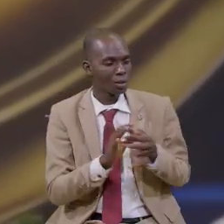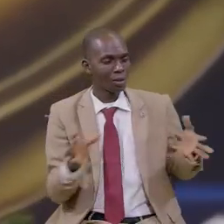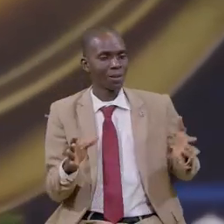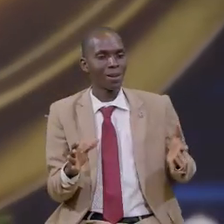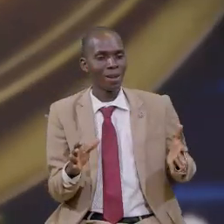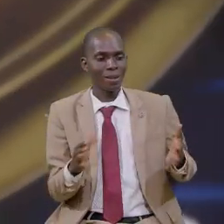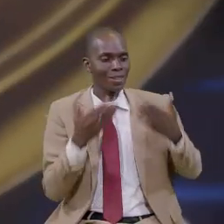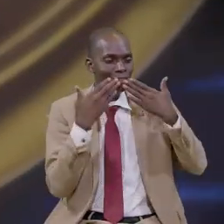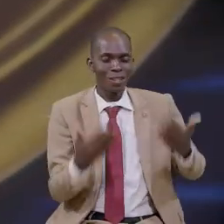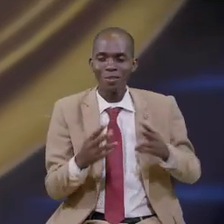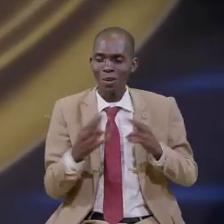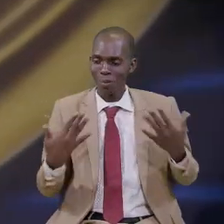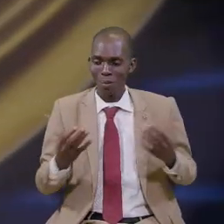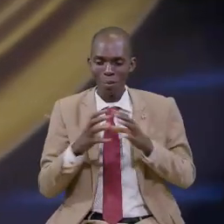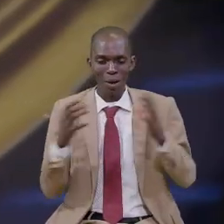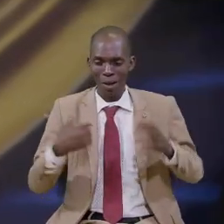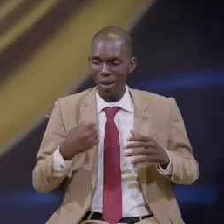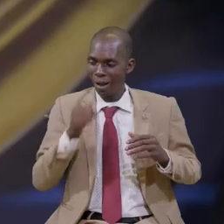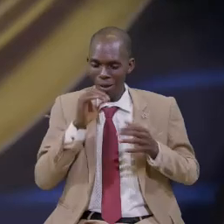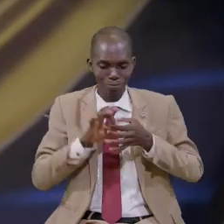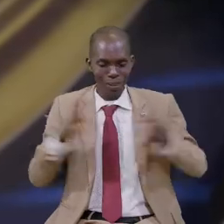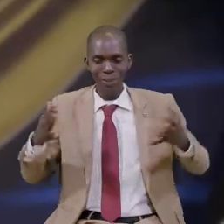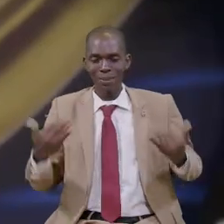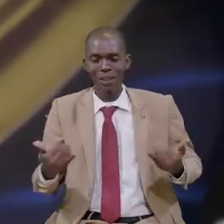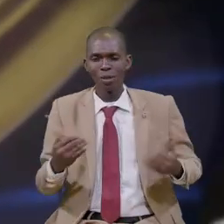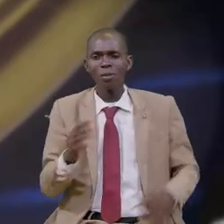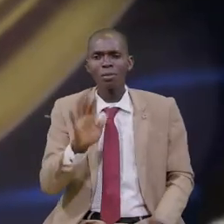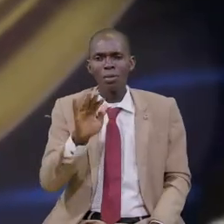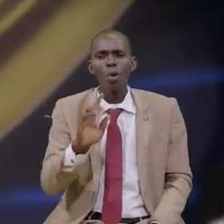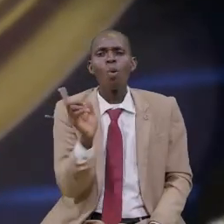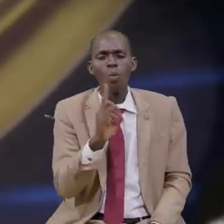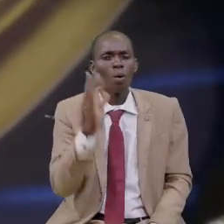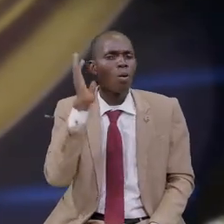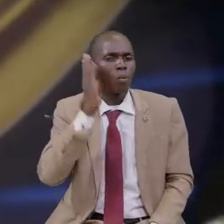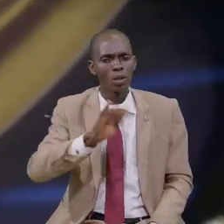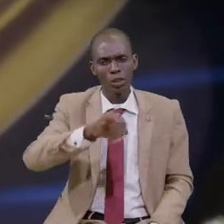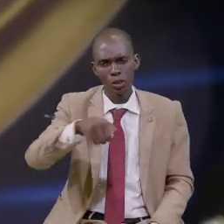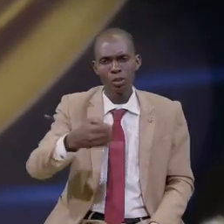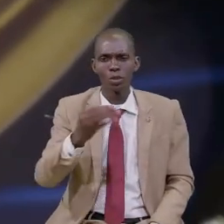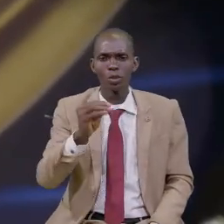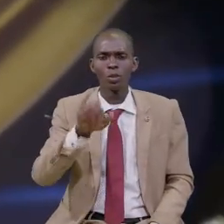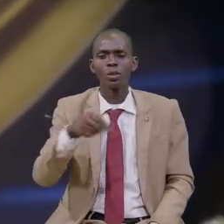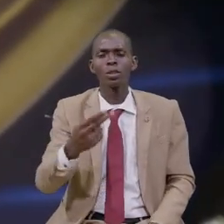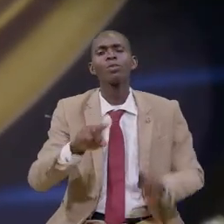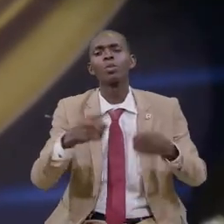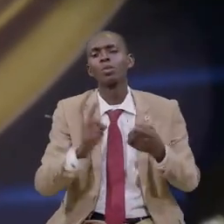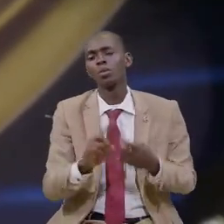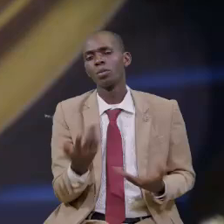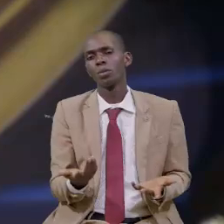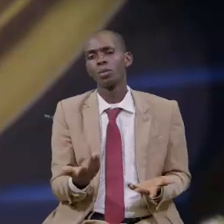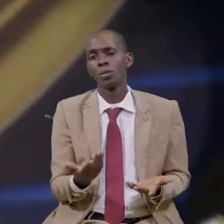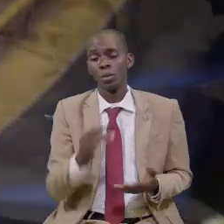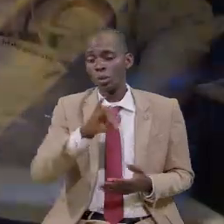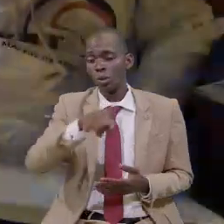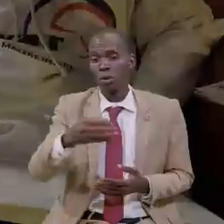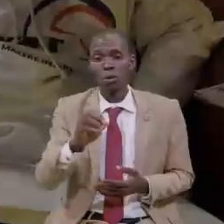He cannot return to Potiphar's house. He cannot live in Pharaoh's palace. He'll just be in